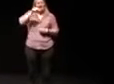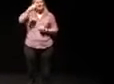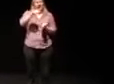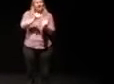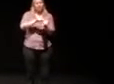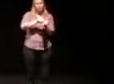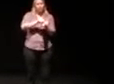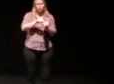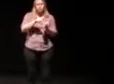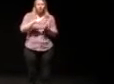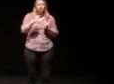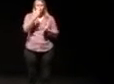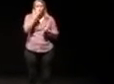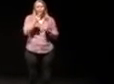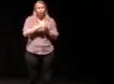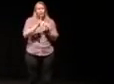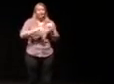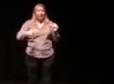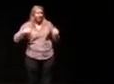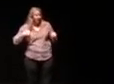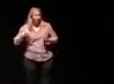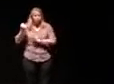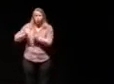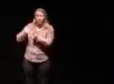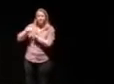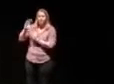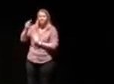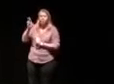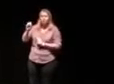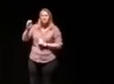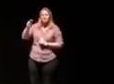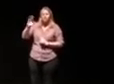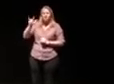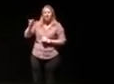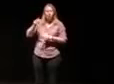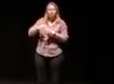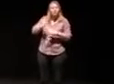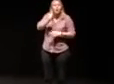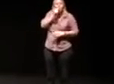of a comic written by me, drawn by Marcus Martine, called The Private Eye.